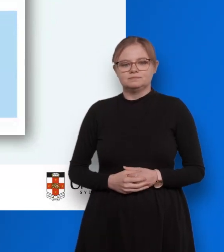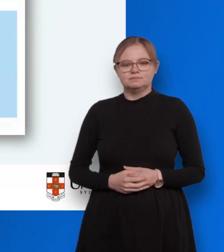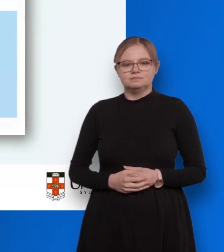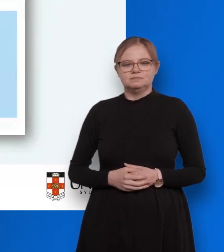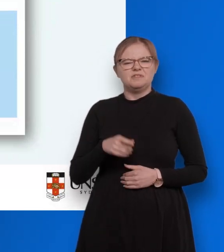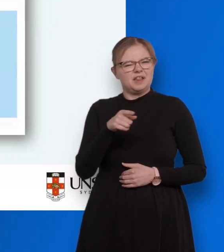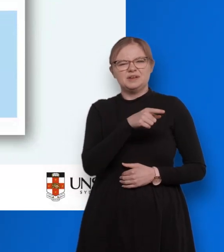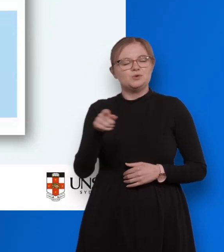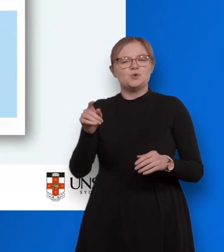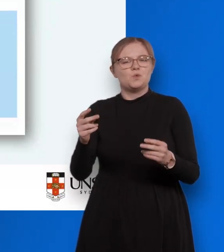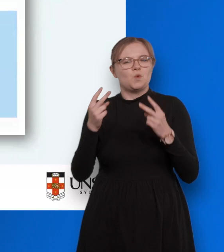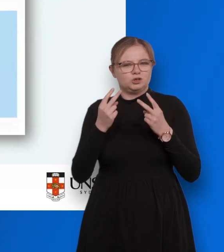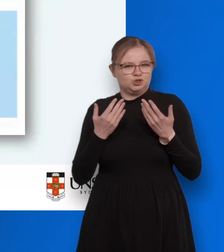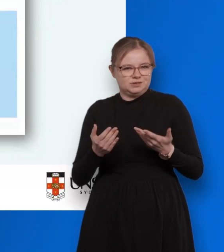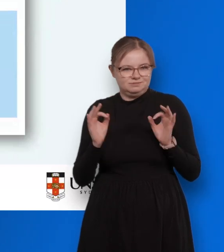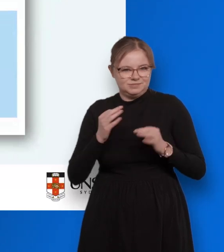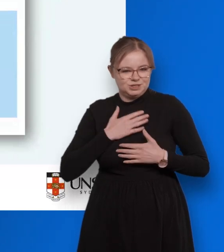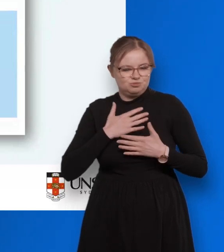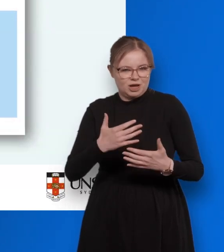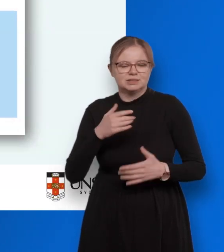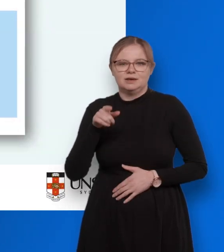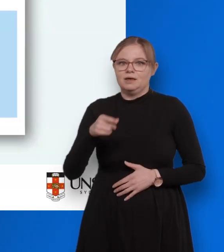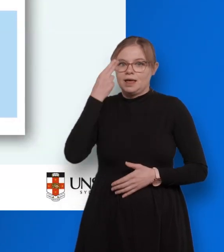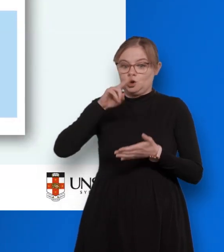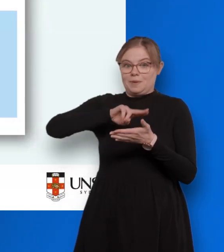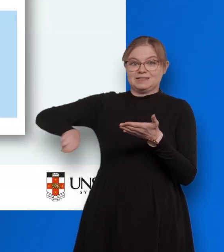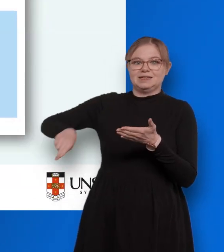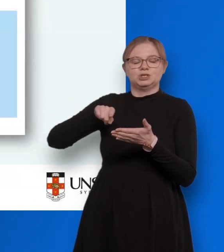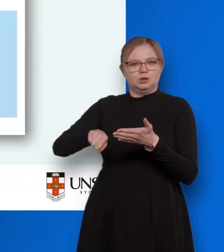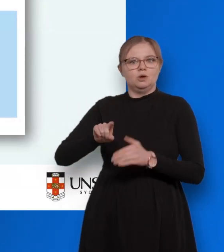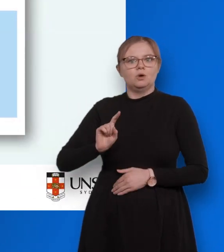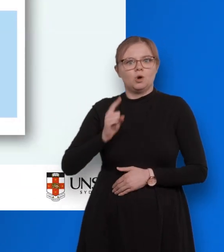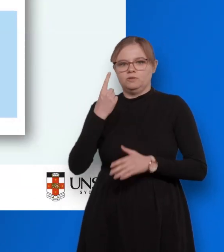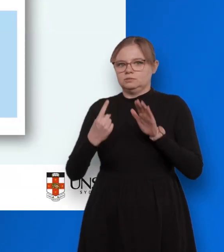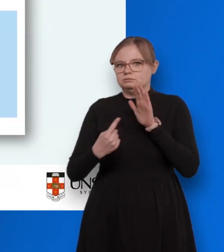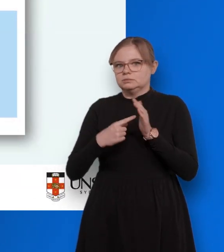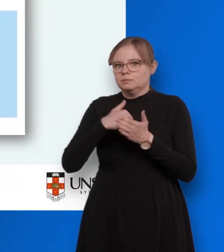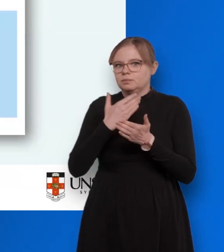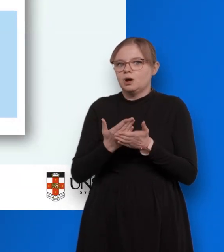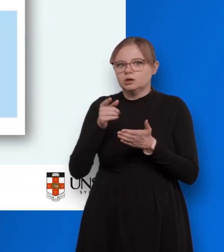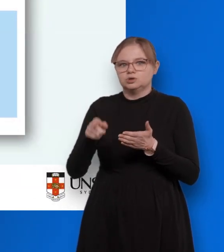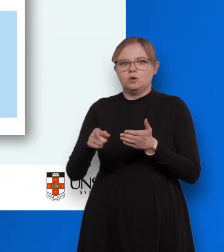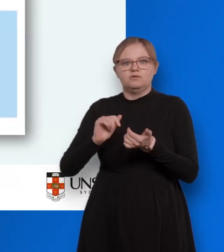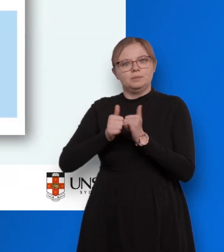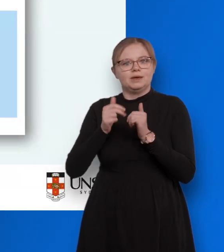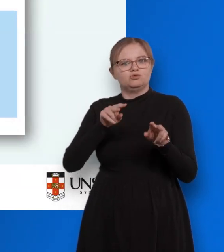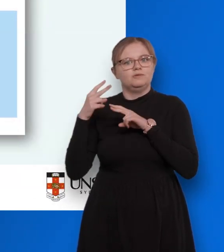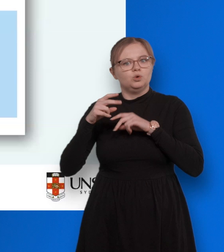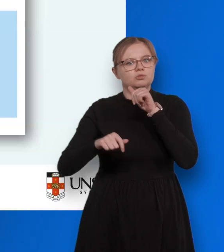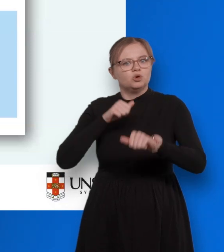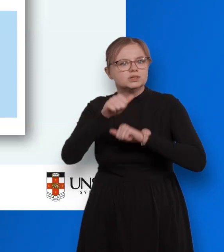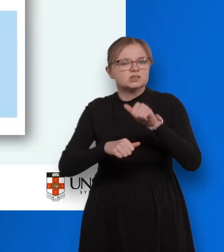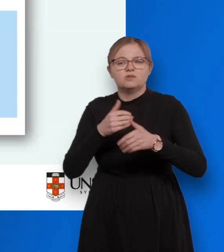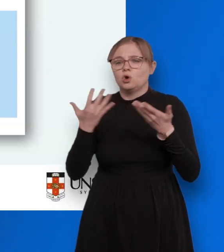that anonymization stands as kind of one of the hallmarks of the peer review process, often for